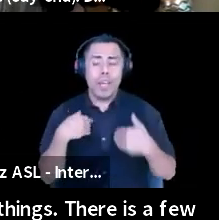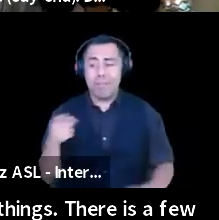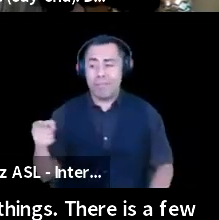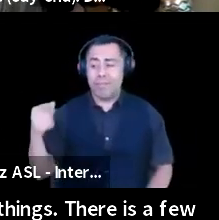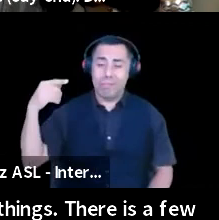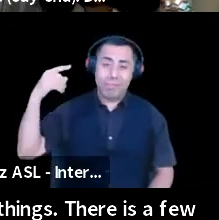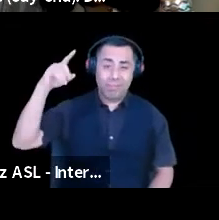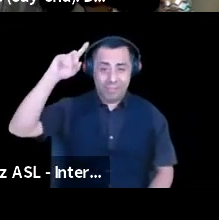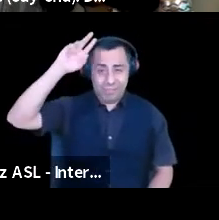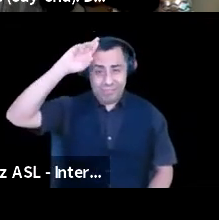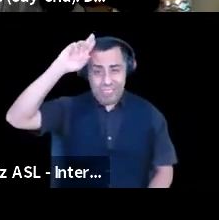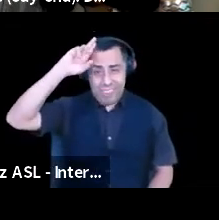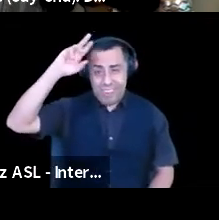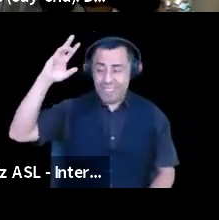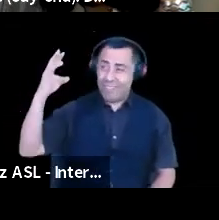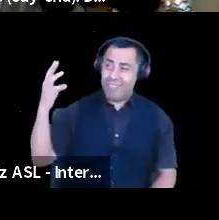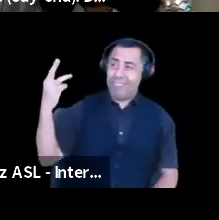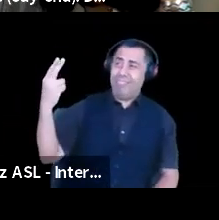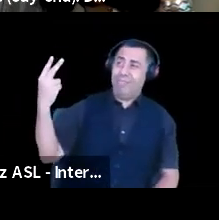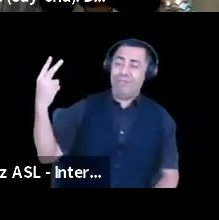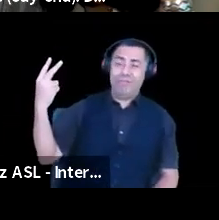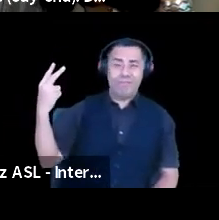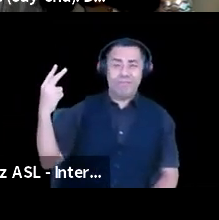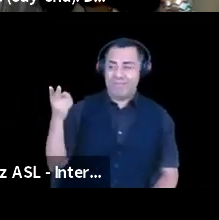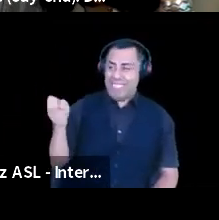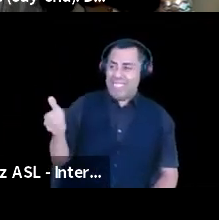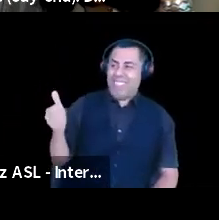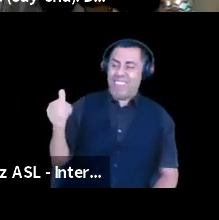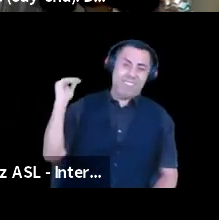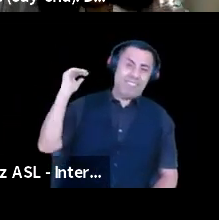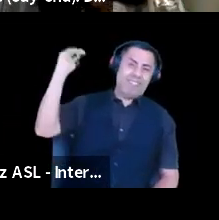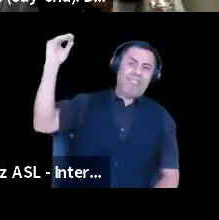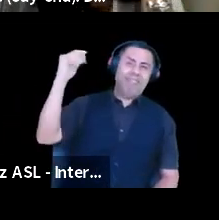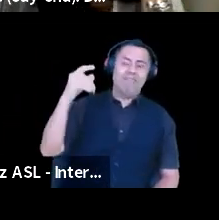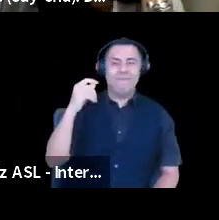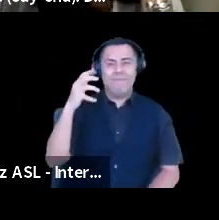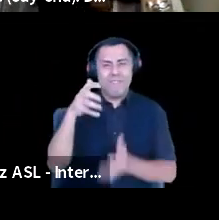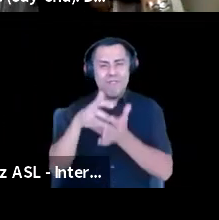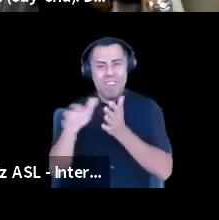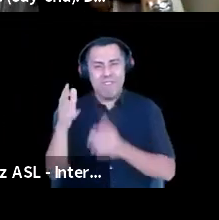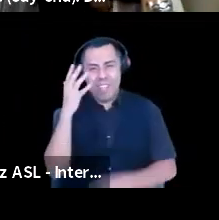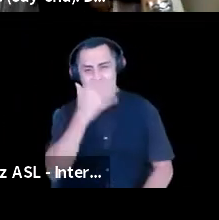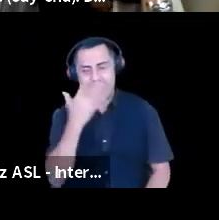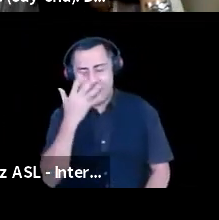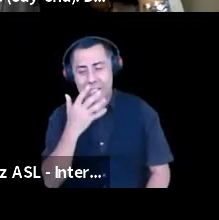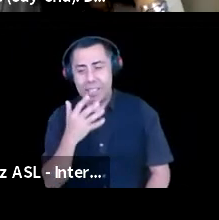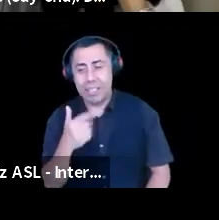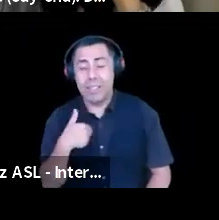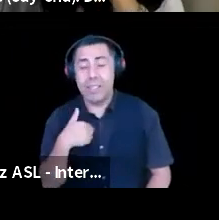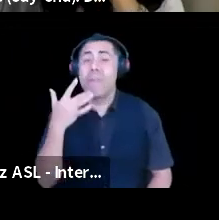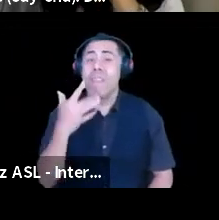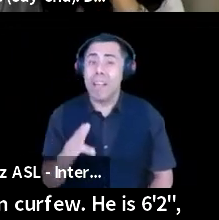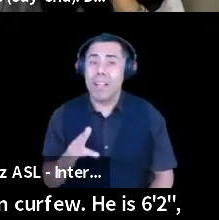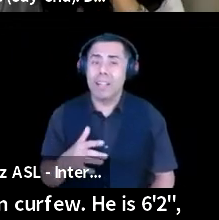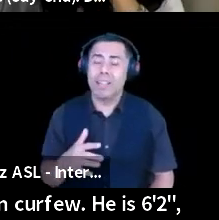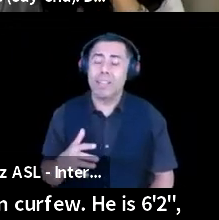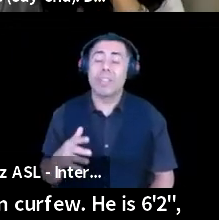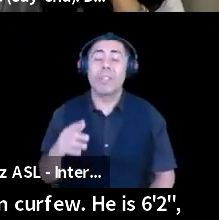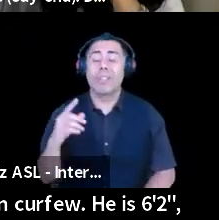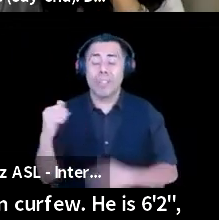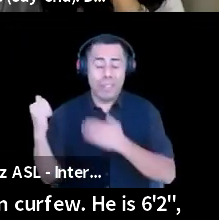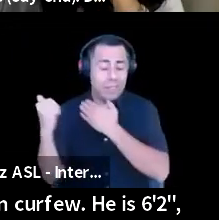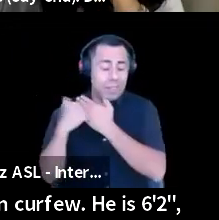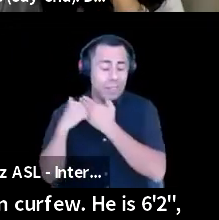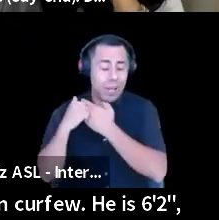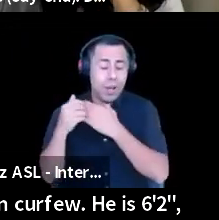Like, how do we, and luckily on my end, knock on wood, when we've had issues and we've had to call the police